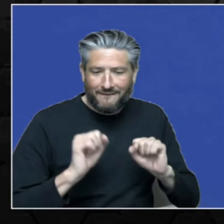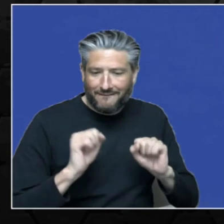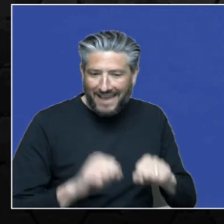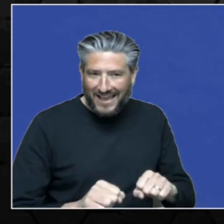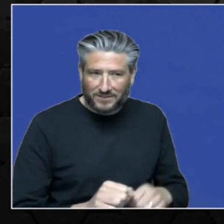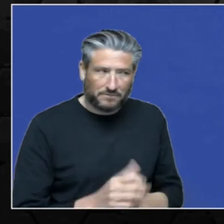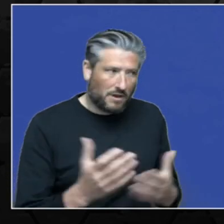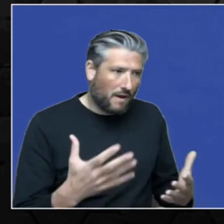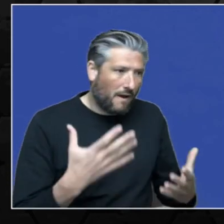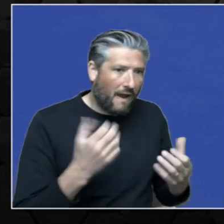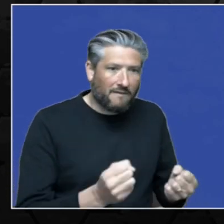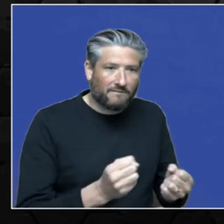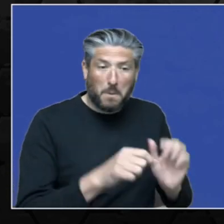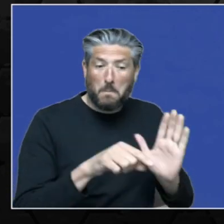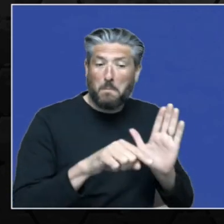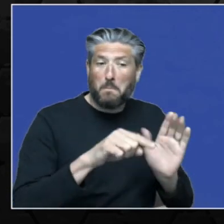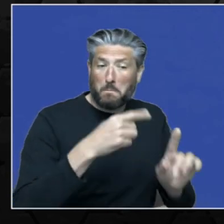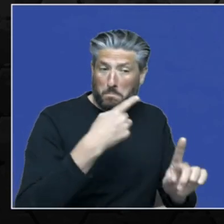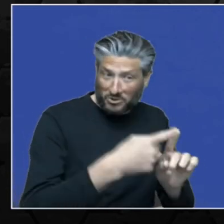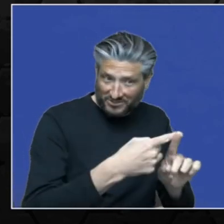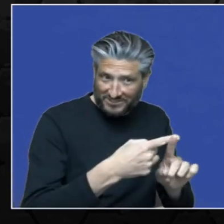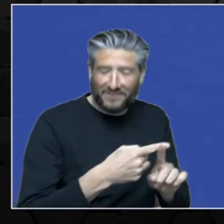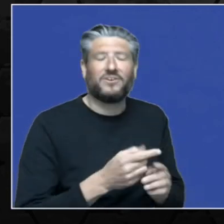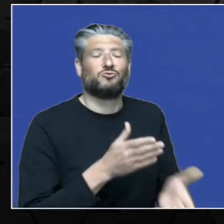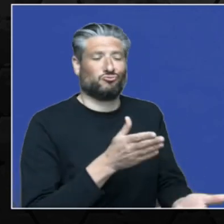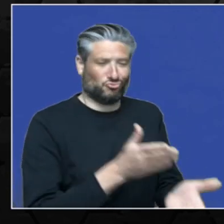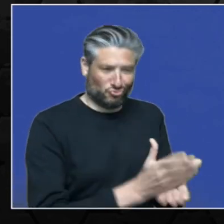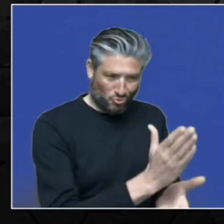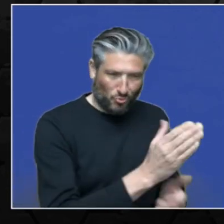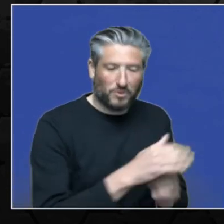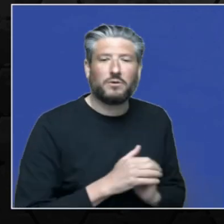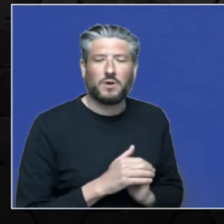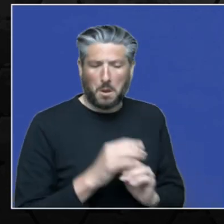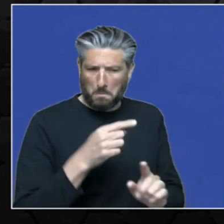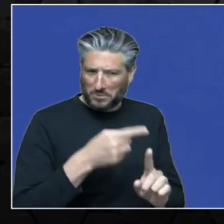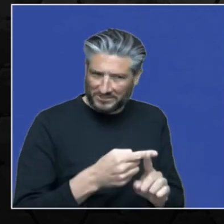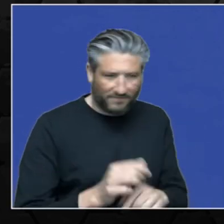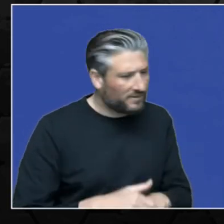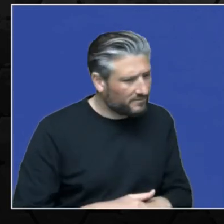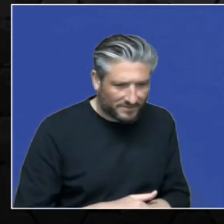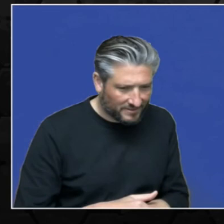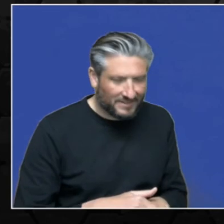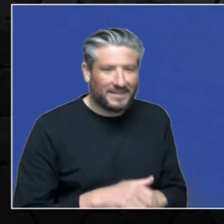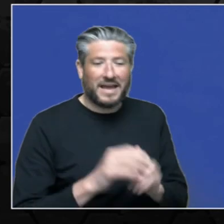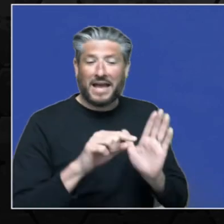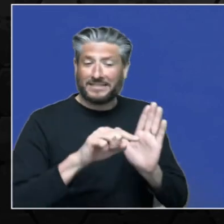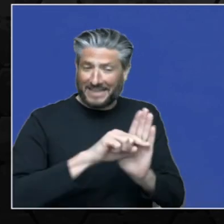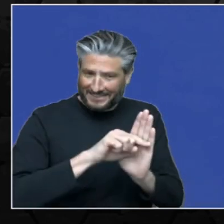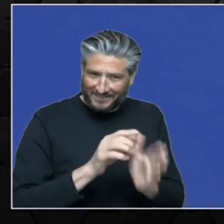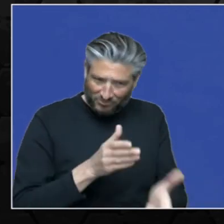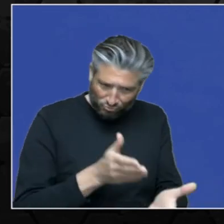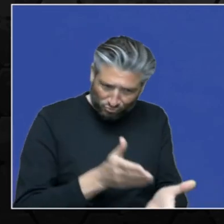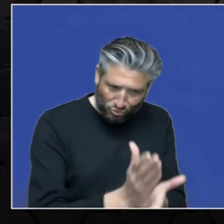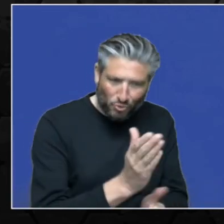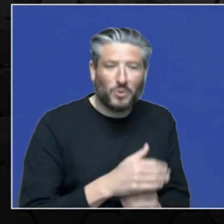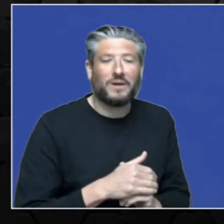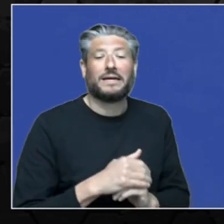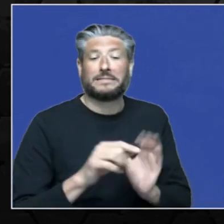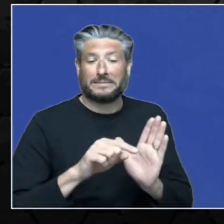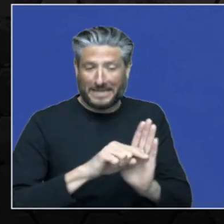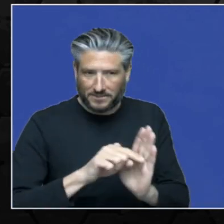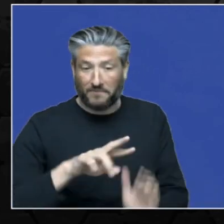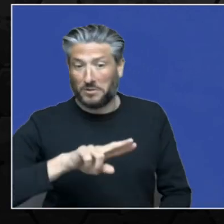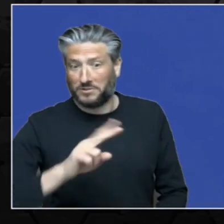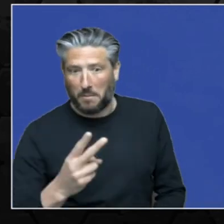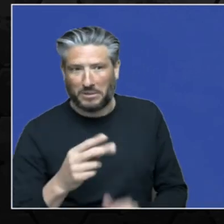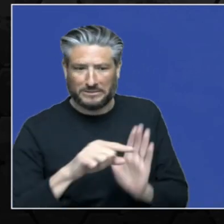negative. There's this thing called you figure out the accuracy, precision, recall. And this is something you can take a look into later on. And you can also join